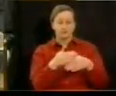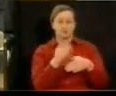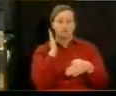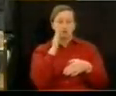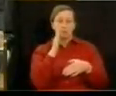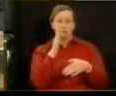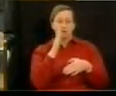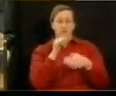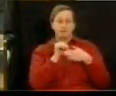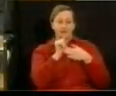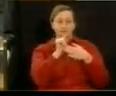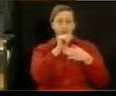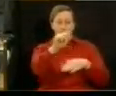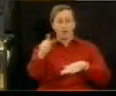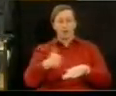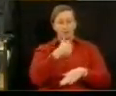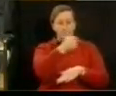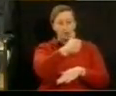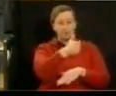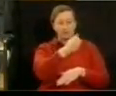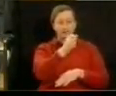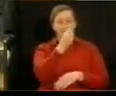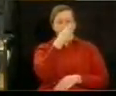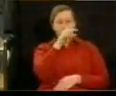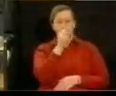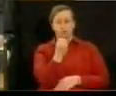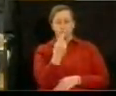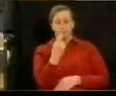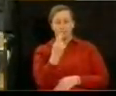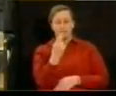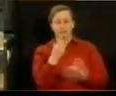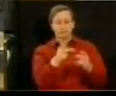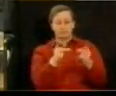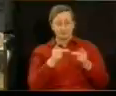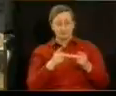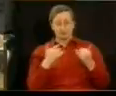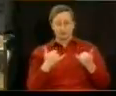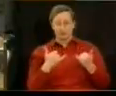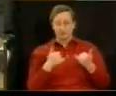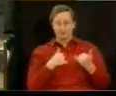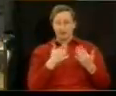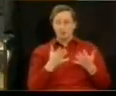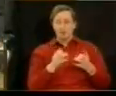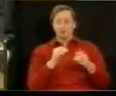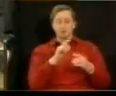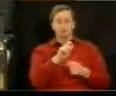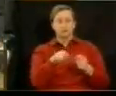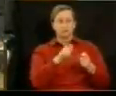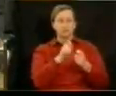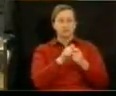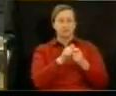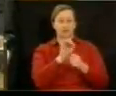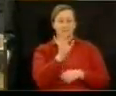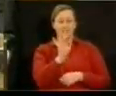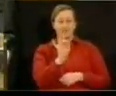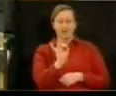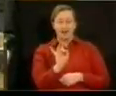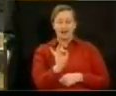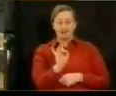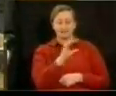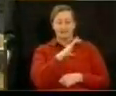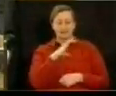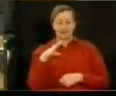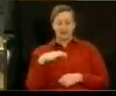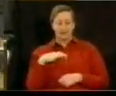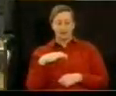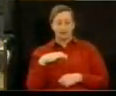commission for these 12 positions. I want to specify that the 8 county commission posts that